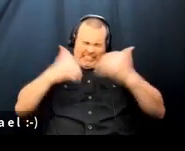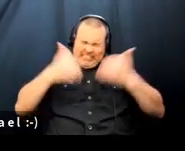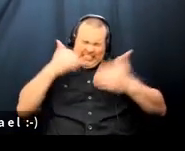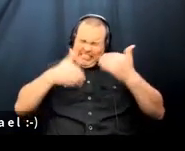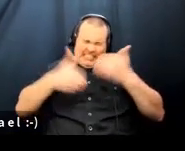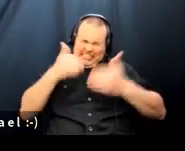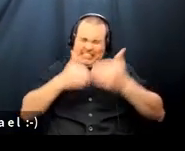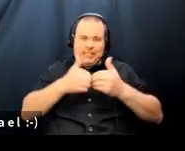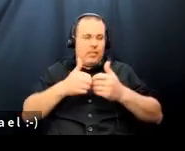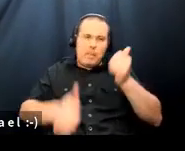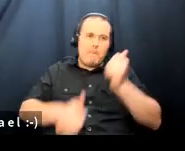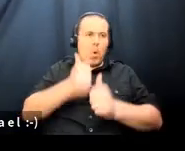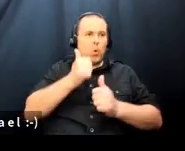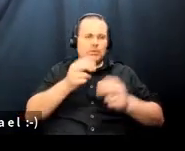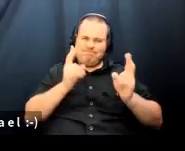the entire lifespan.